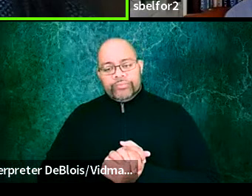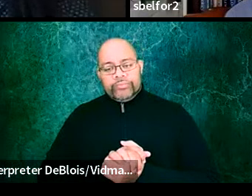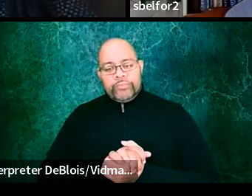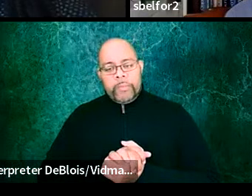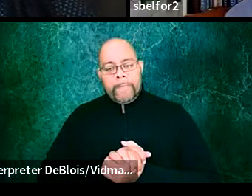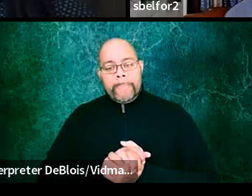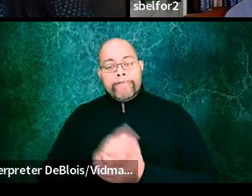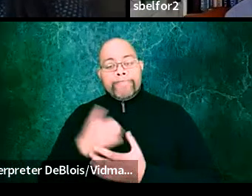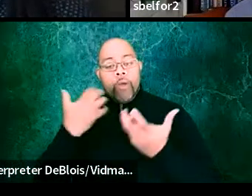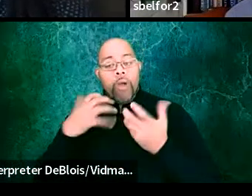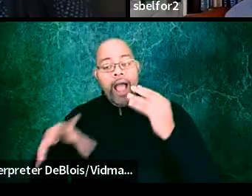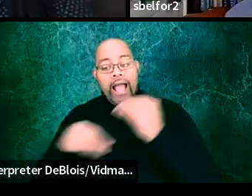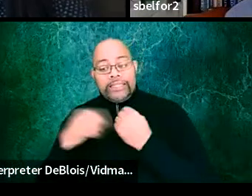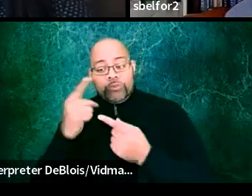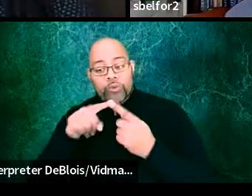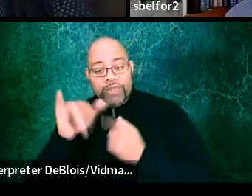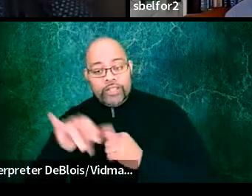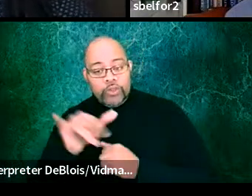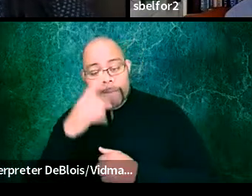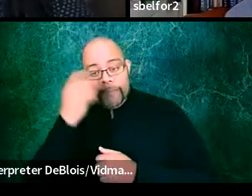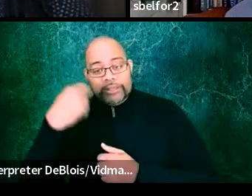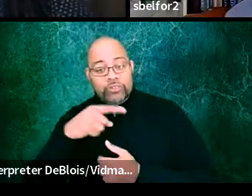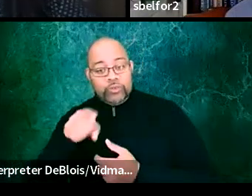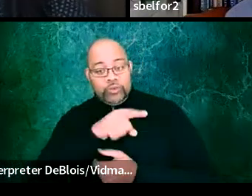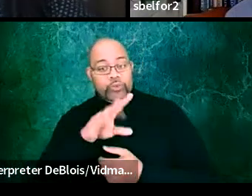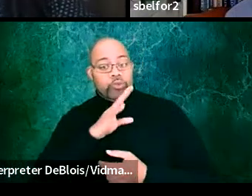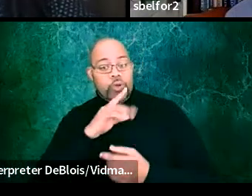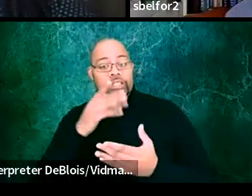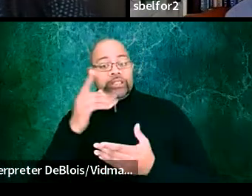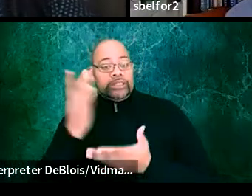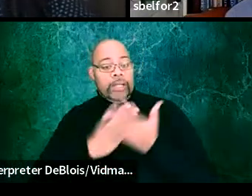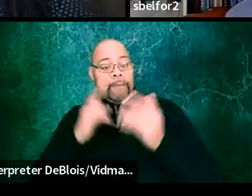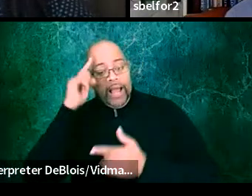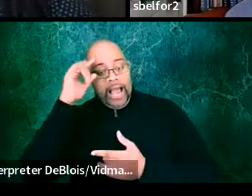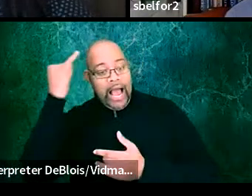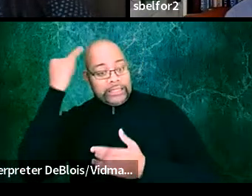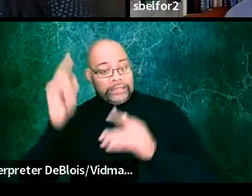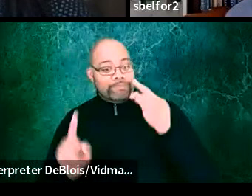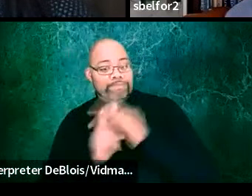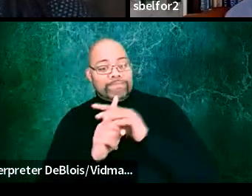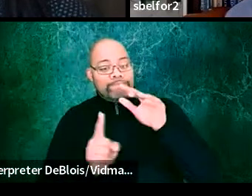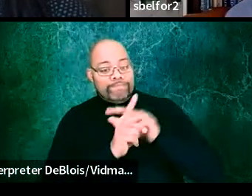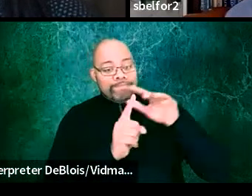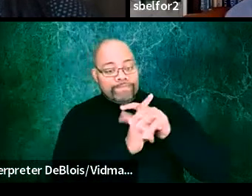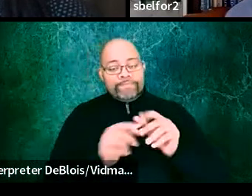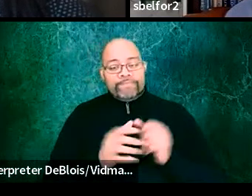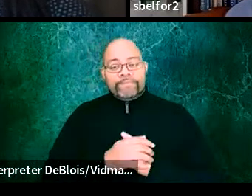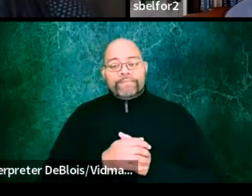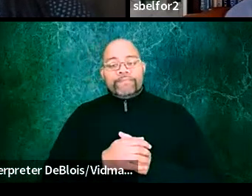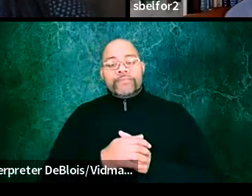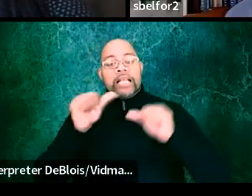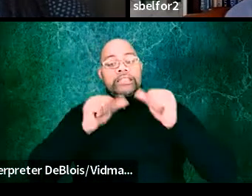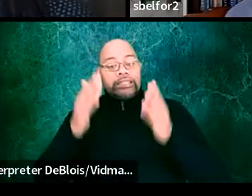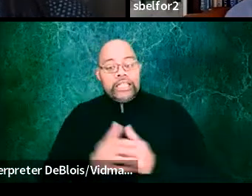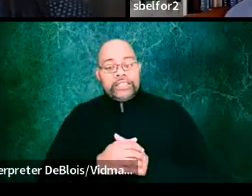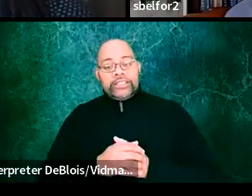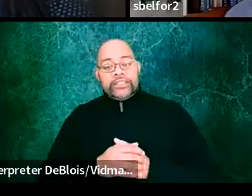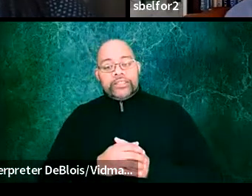So I would like to add something to that too, because as you guys were talking, some ideas popped into my brain. As